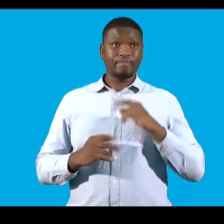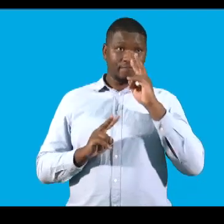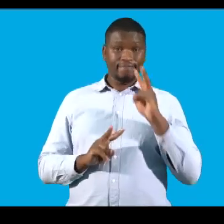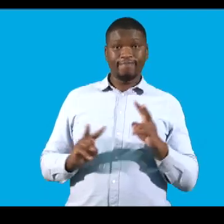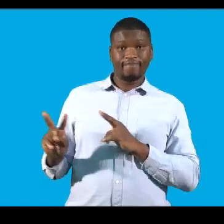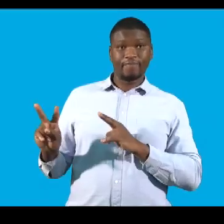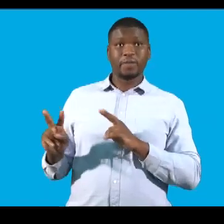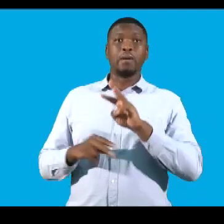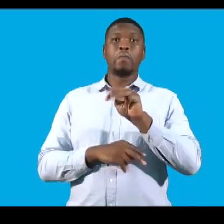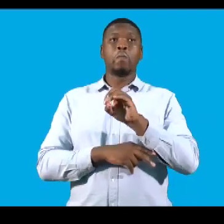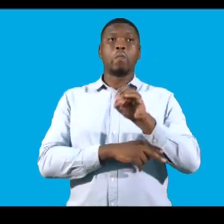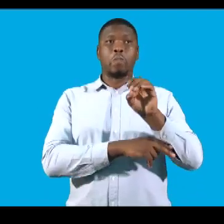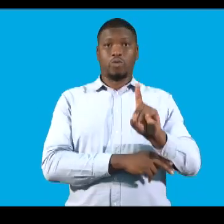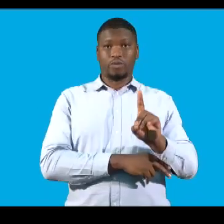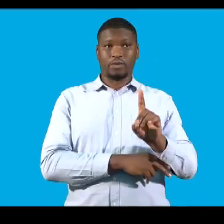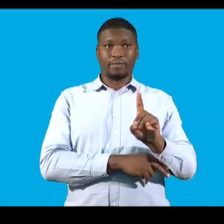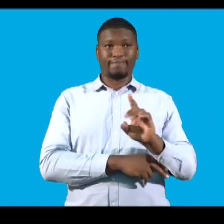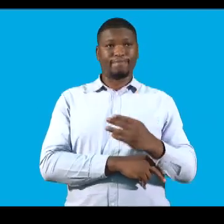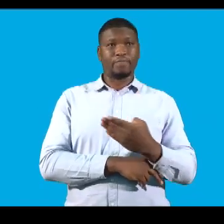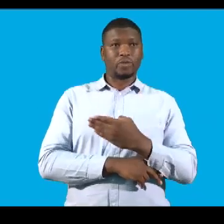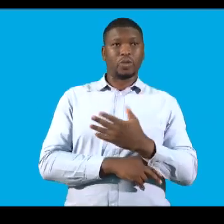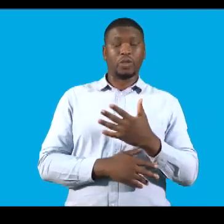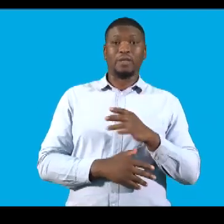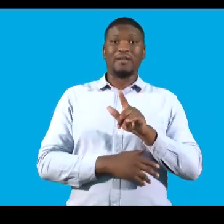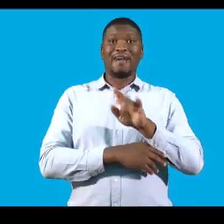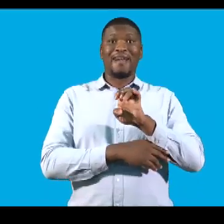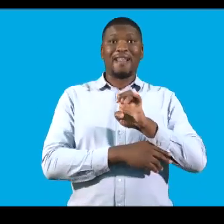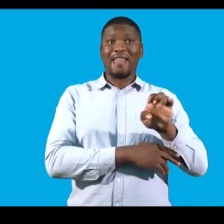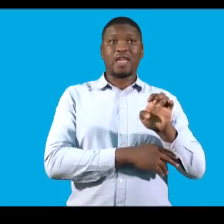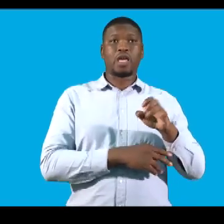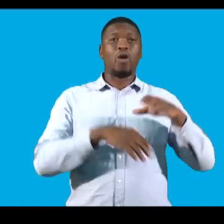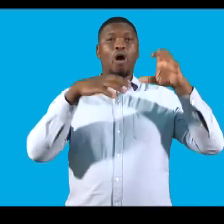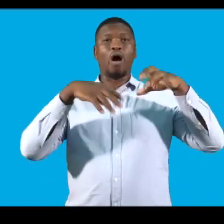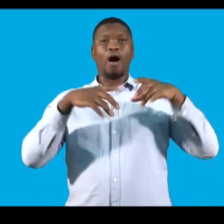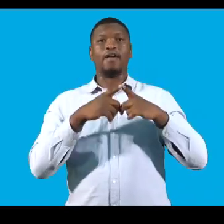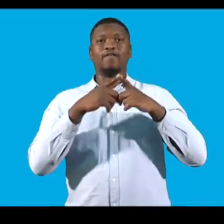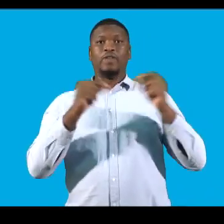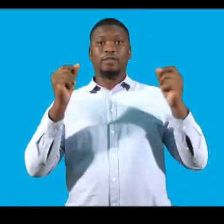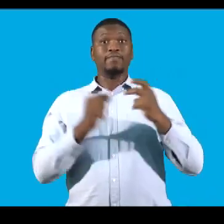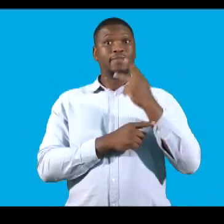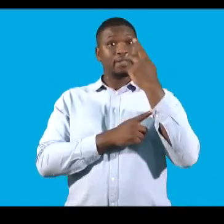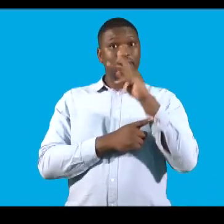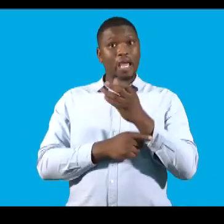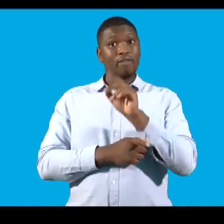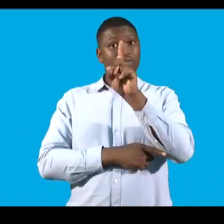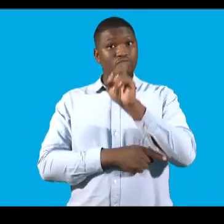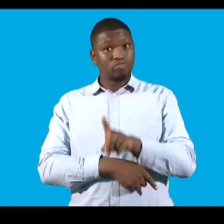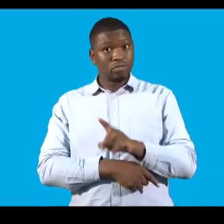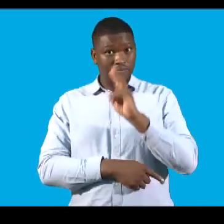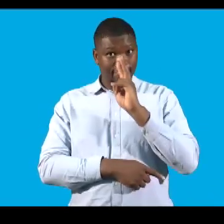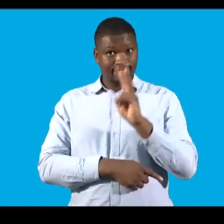look at mood. Glee, the great storm is over. Also look at the use of the exclamation